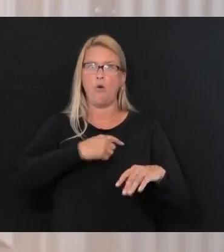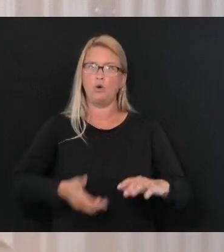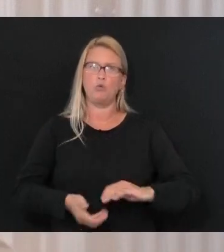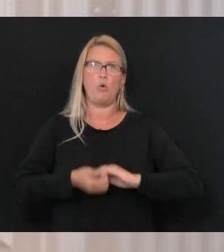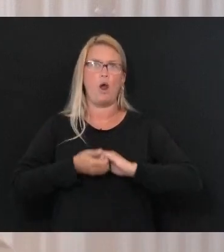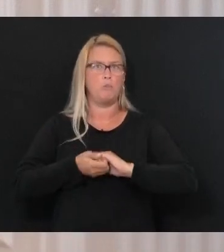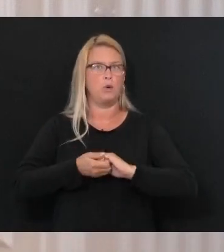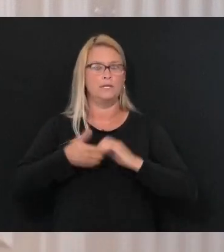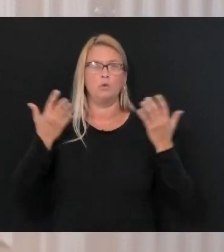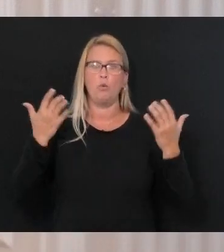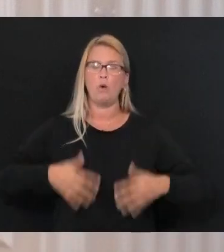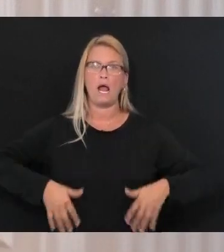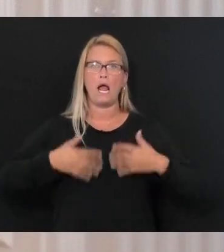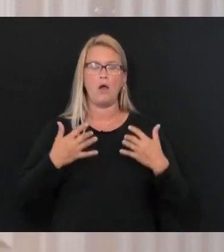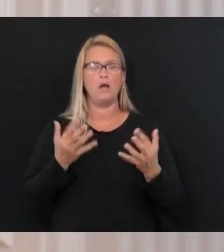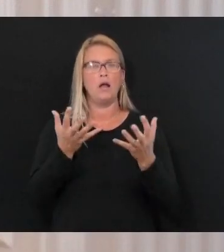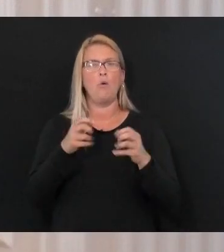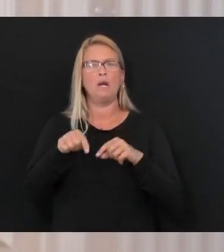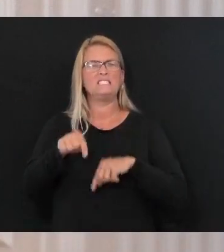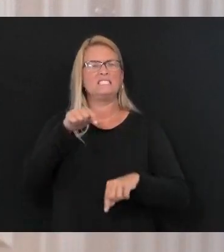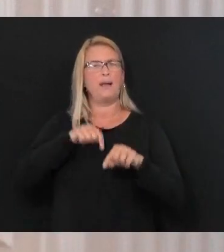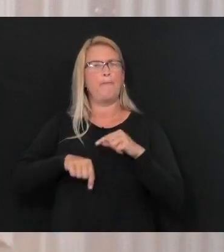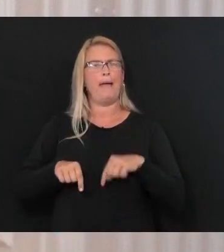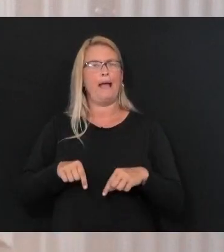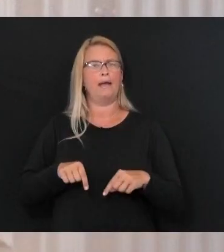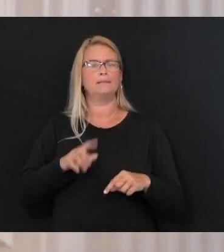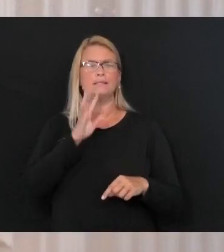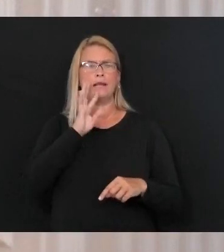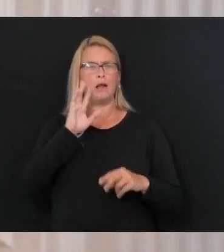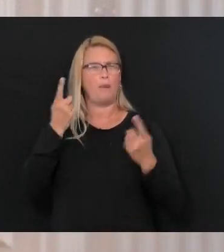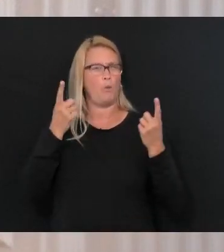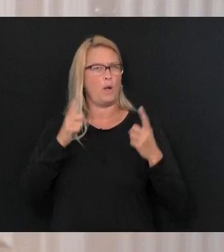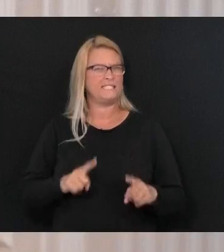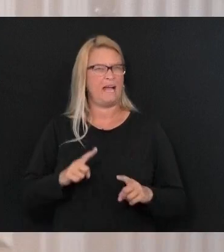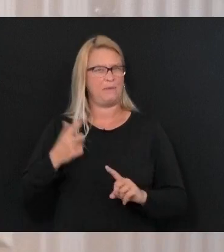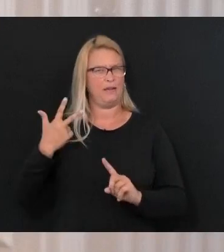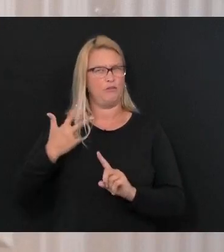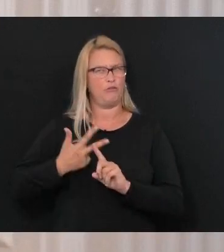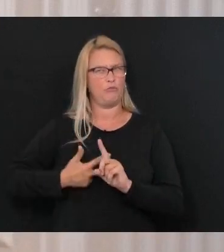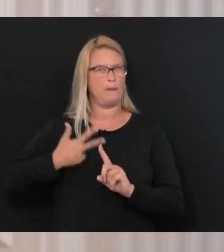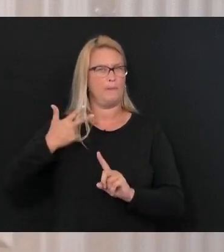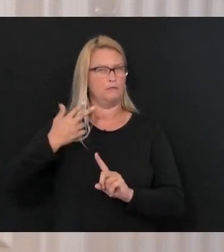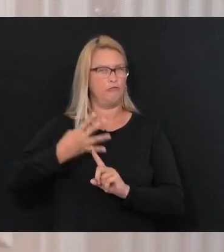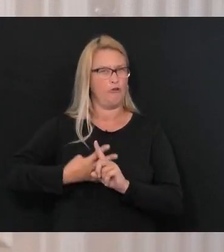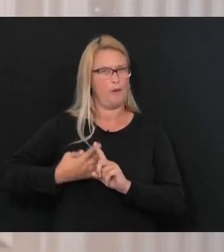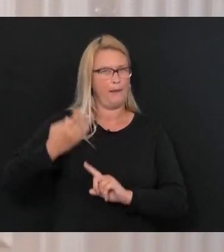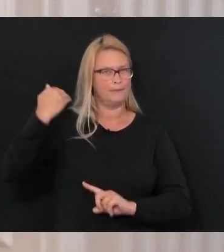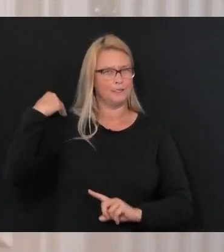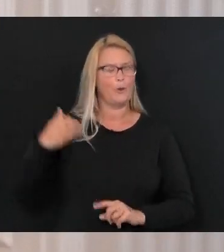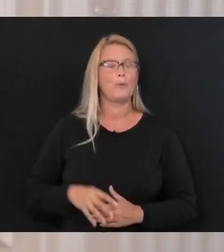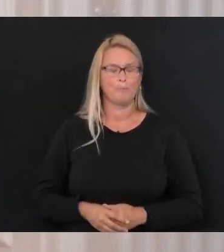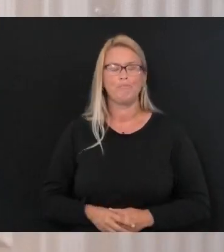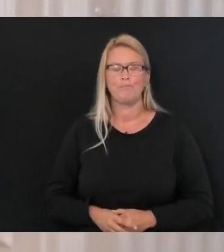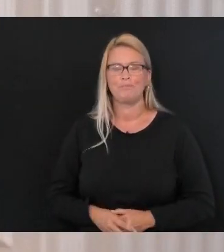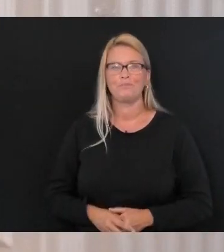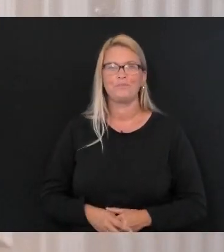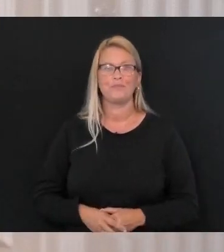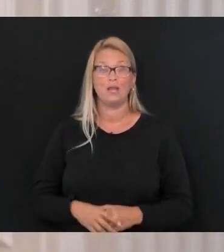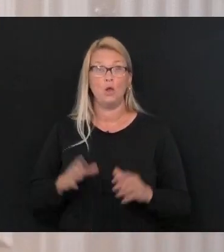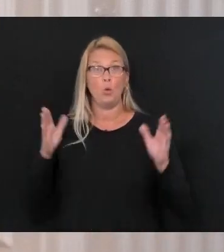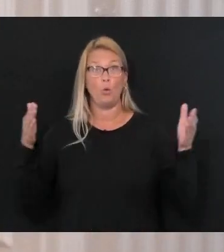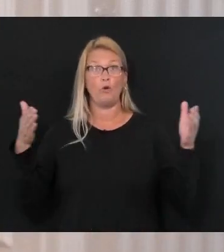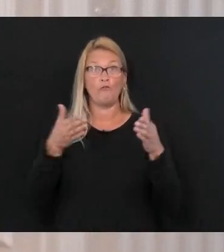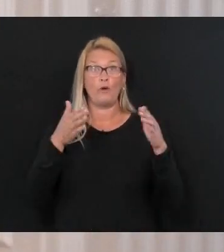this. And I just want to try to take a step back and talk a little bit about what's happened the last 3 or 4 months. I appreciate that we're focusing in on